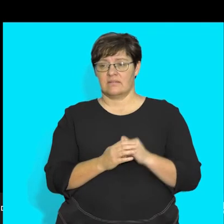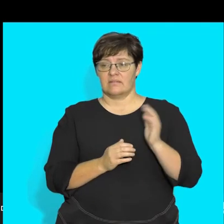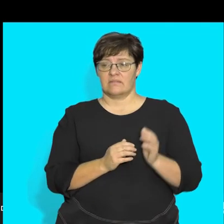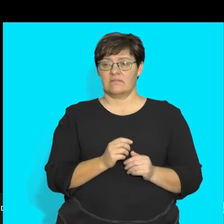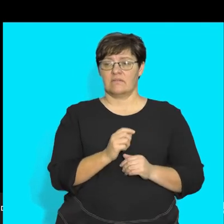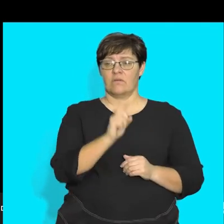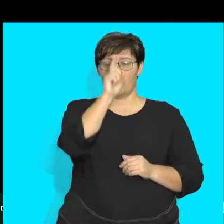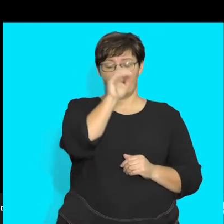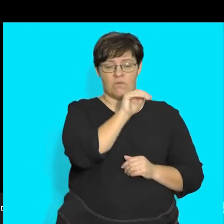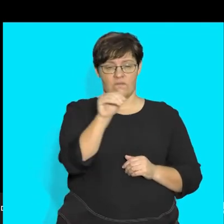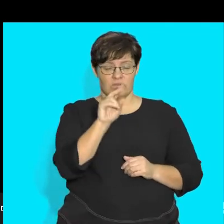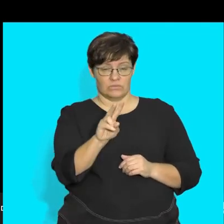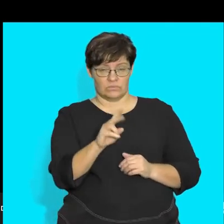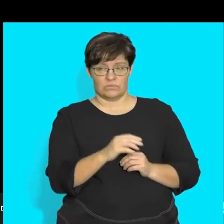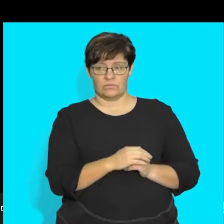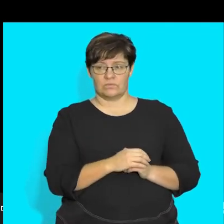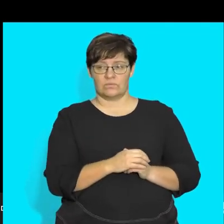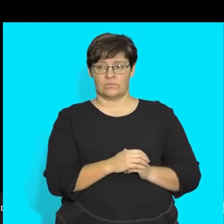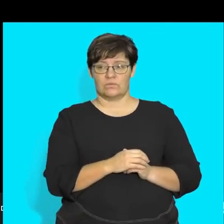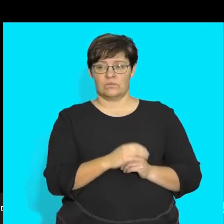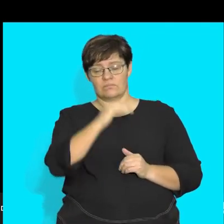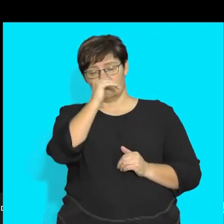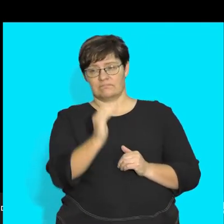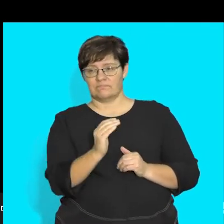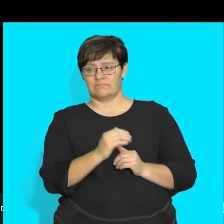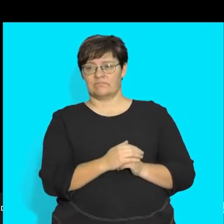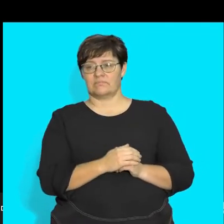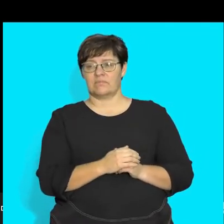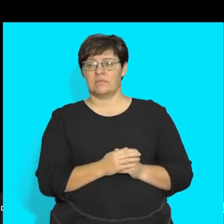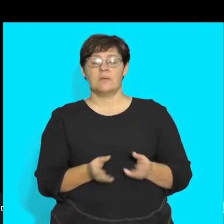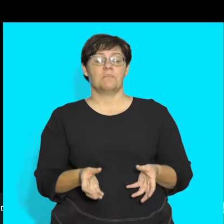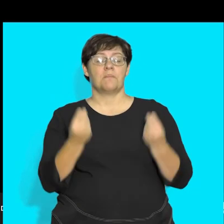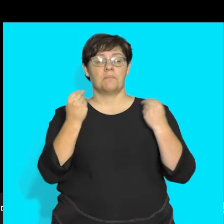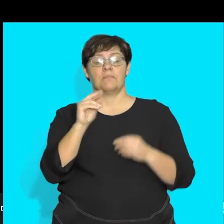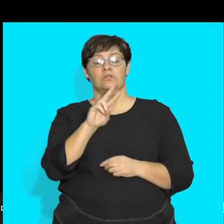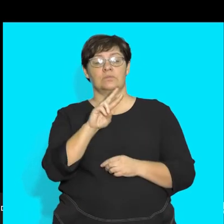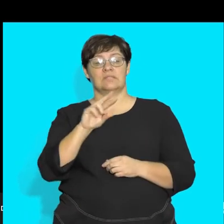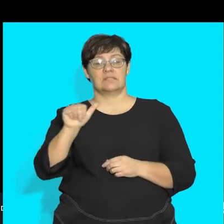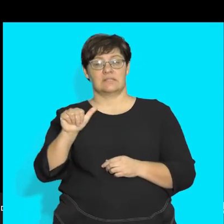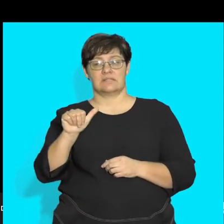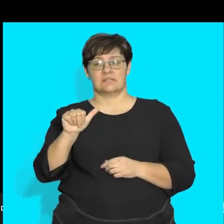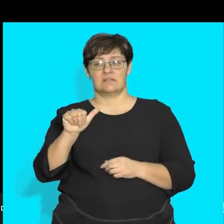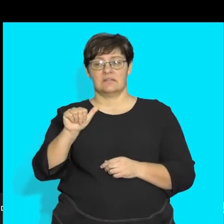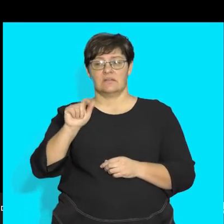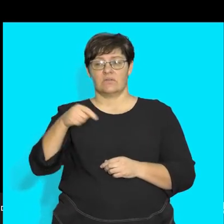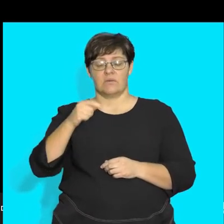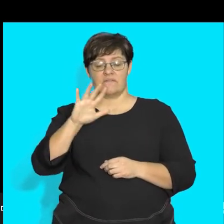1 over 2, close my brackets, and what am I going to get? I'm going to get